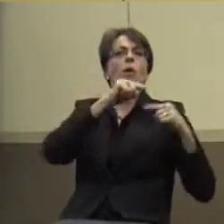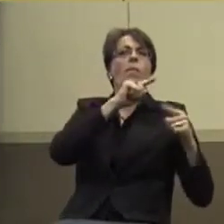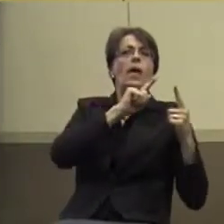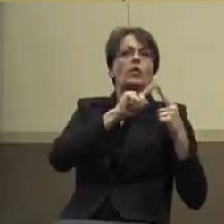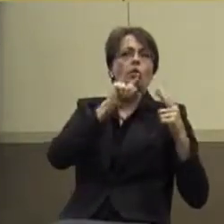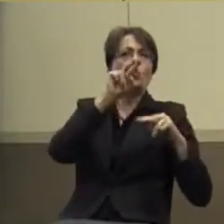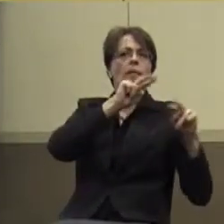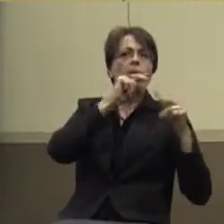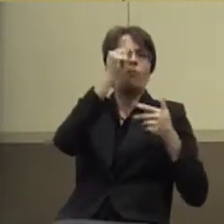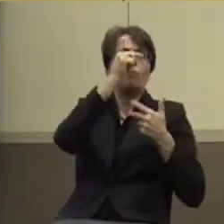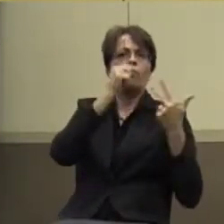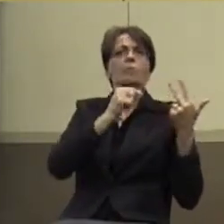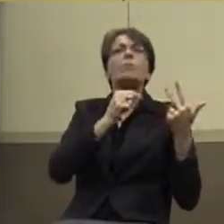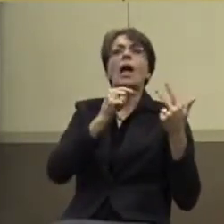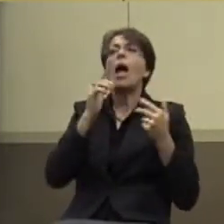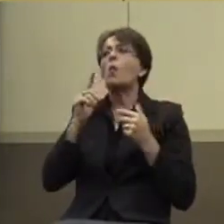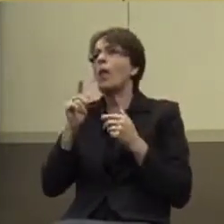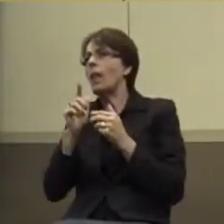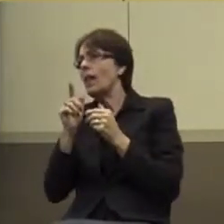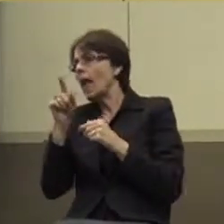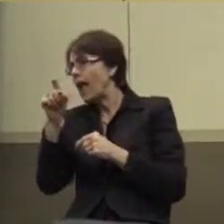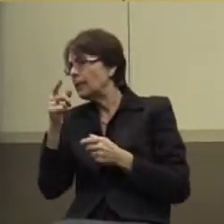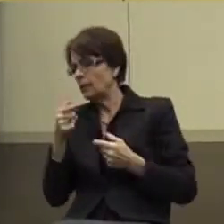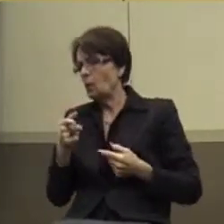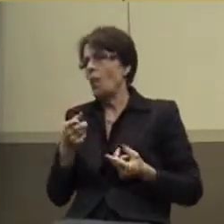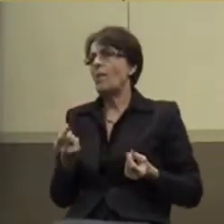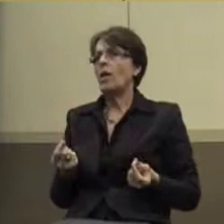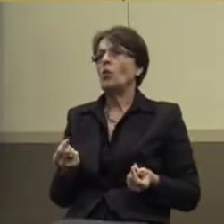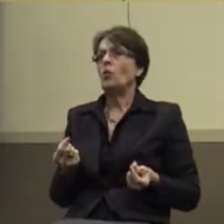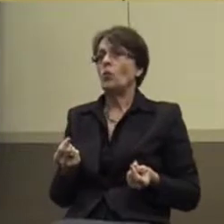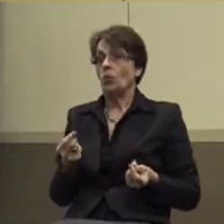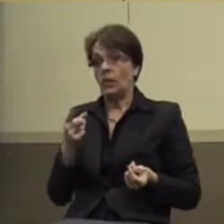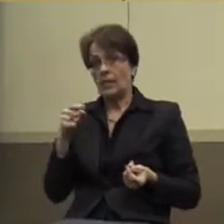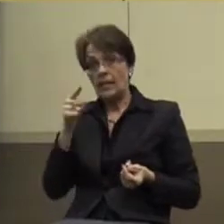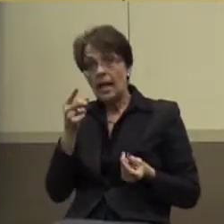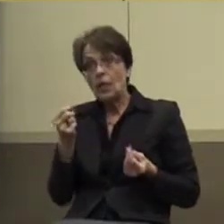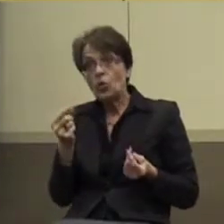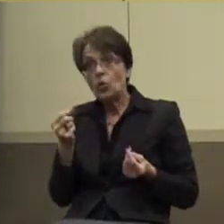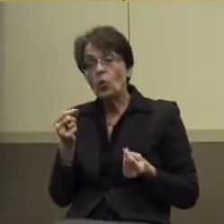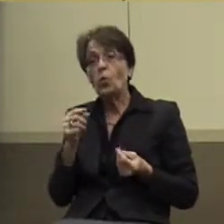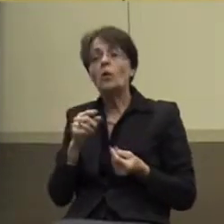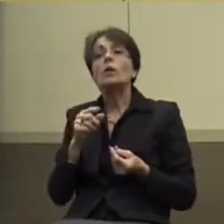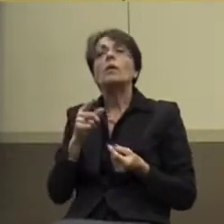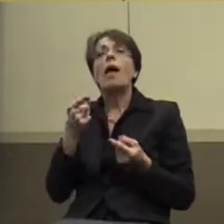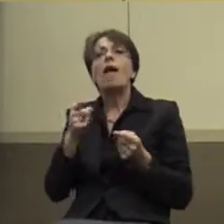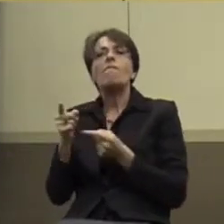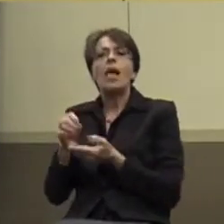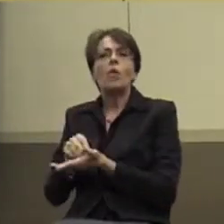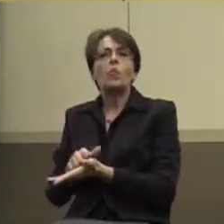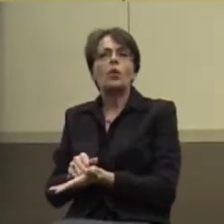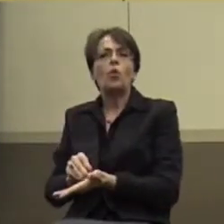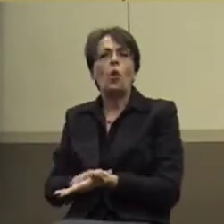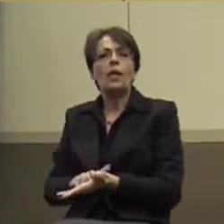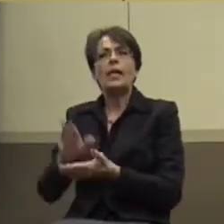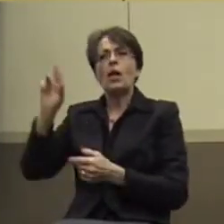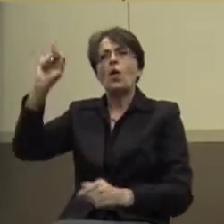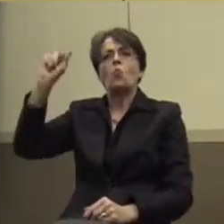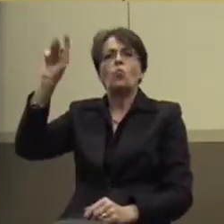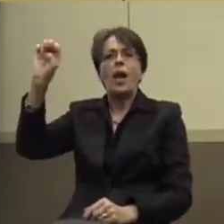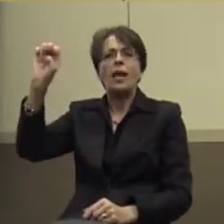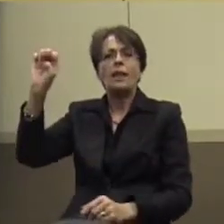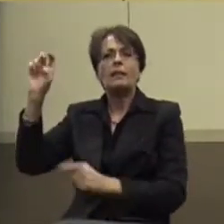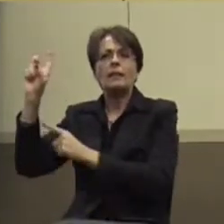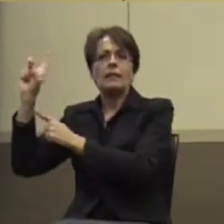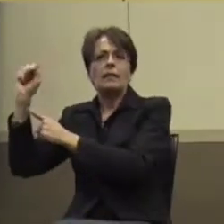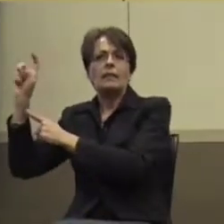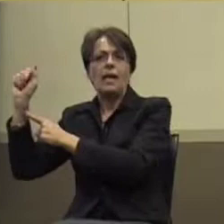asking you, what did they do? Did they do event recording? Did they get rate data? Did they try for